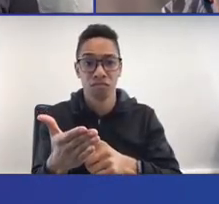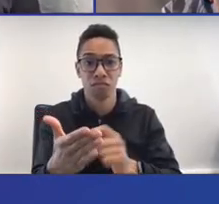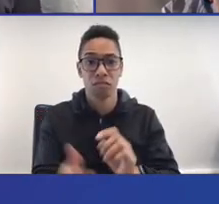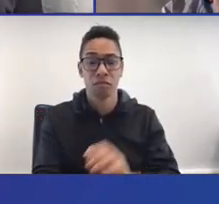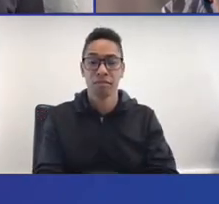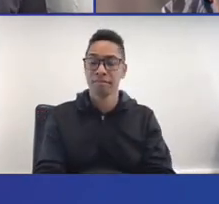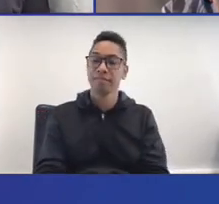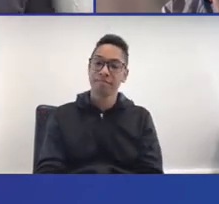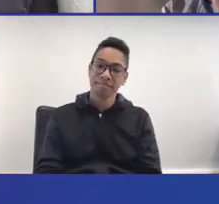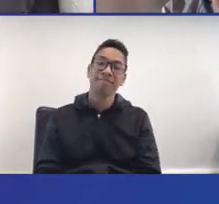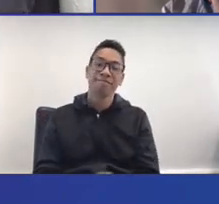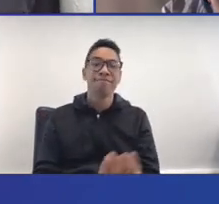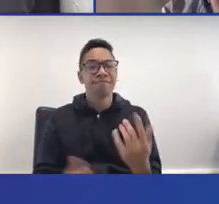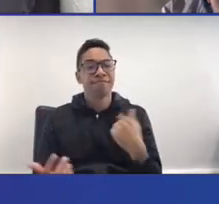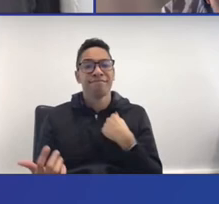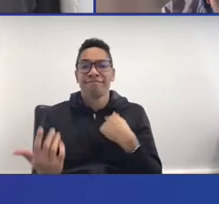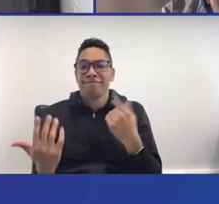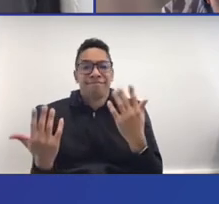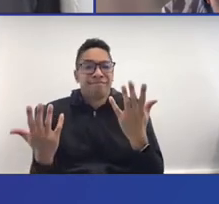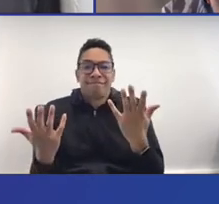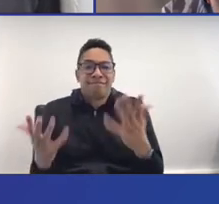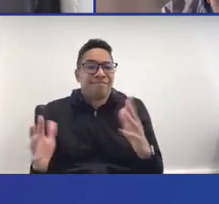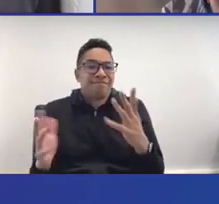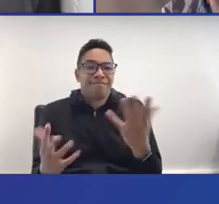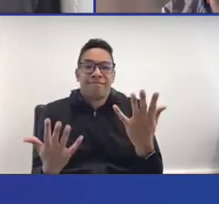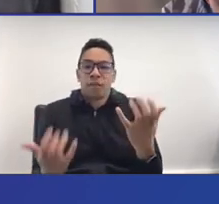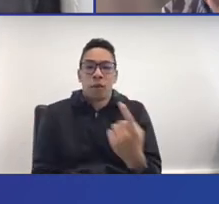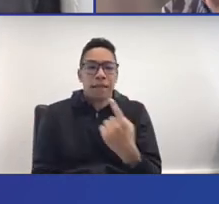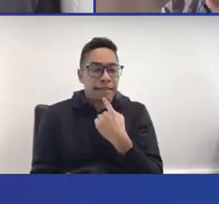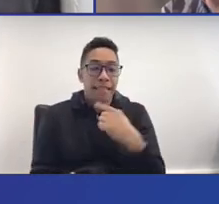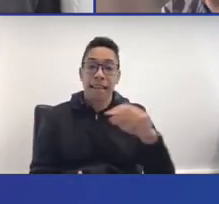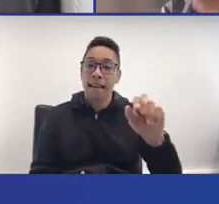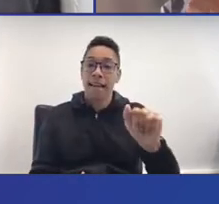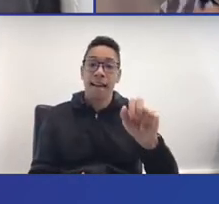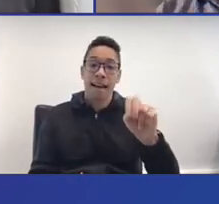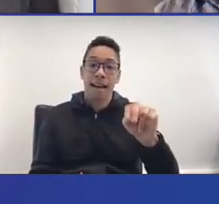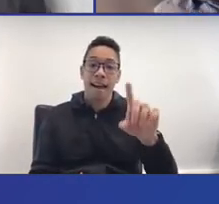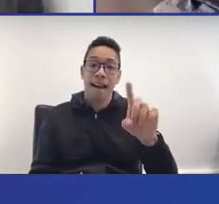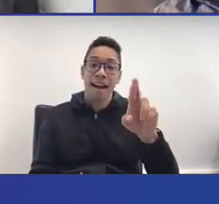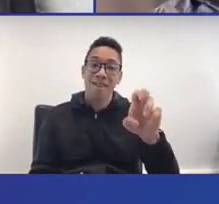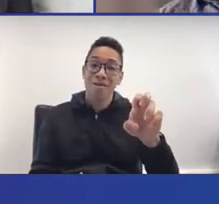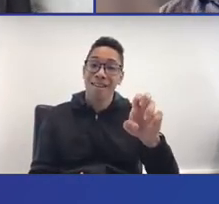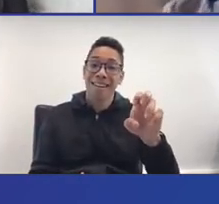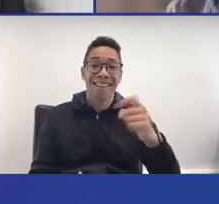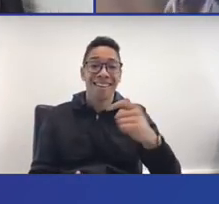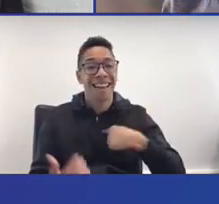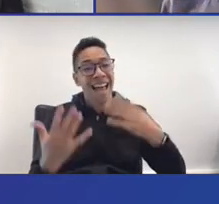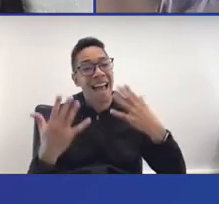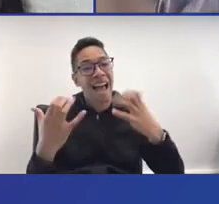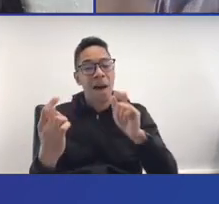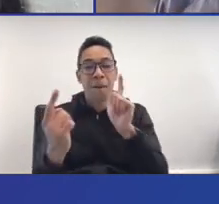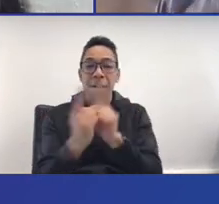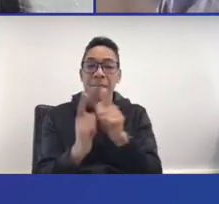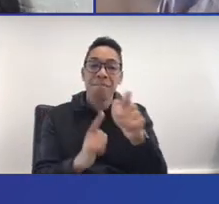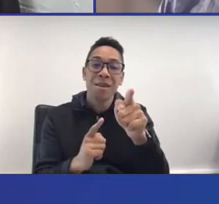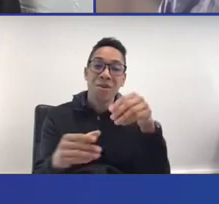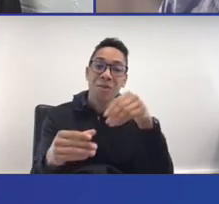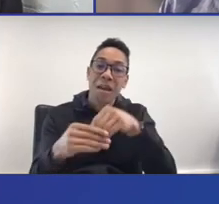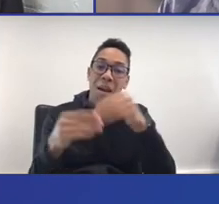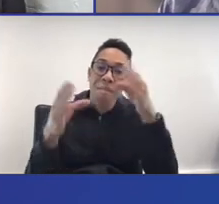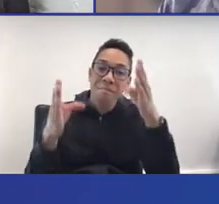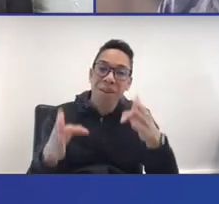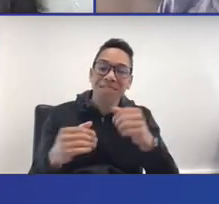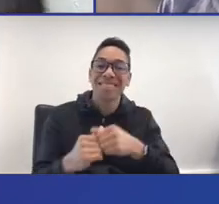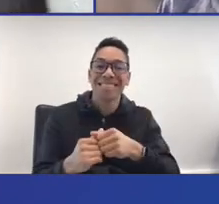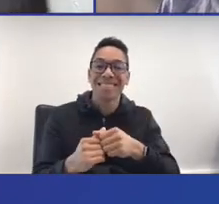And I just want to say, Andre, I got to meet you in person. I want to dance around that circle with your